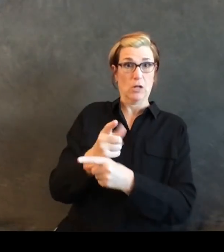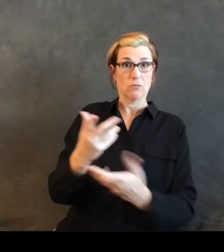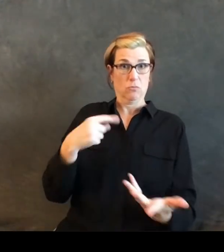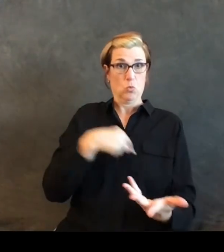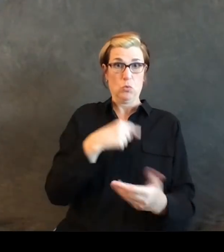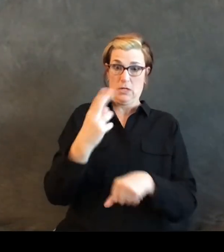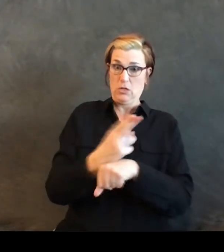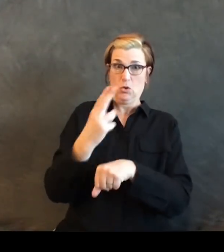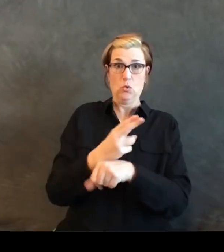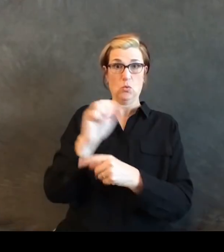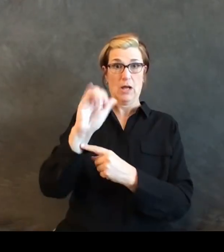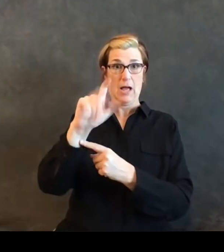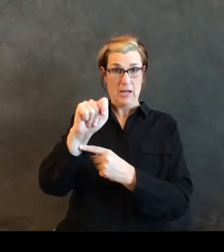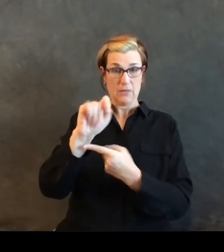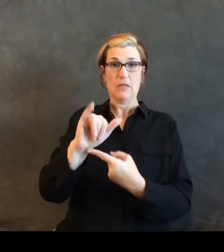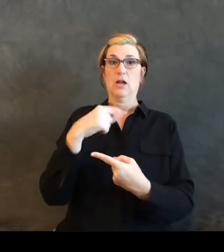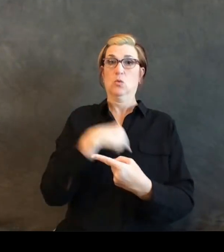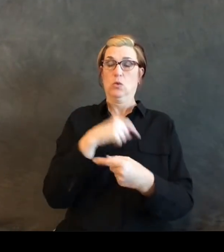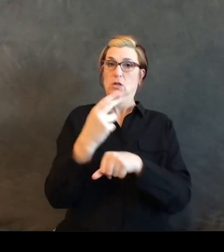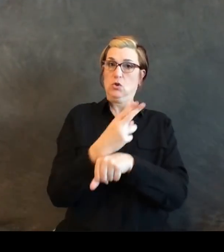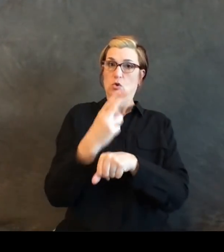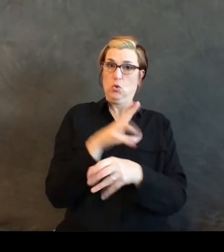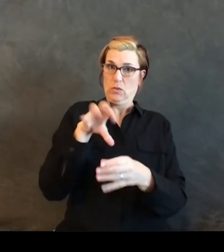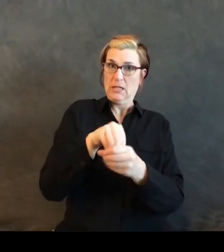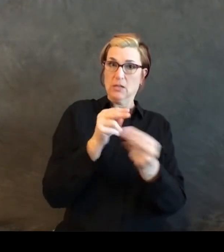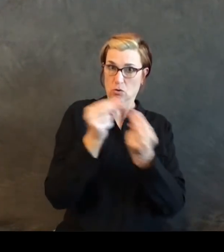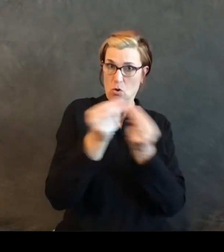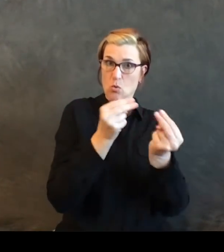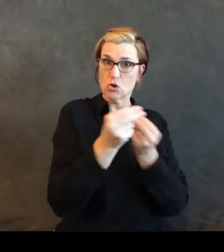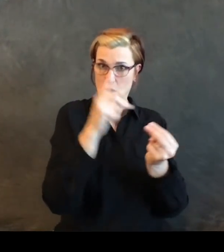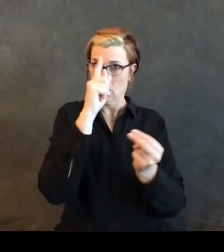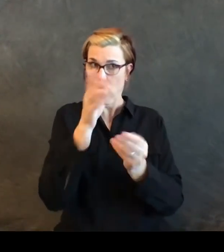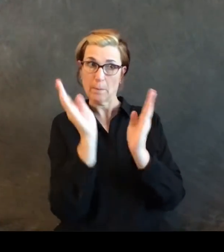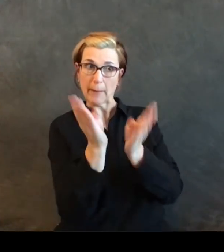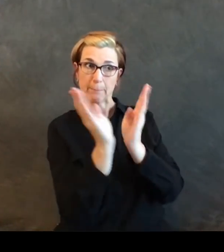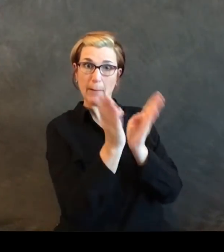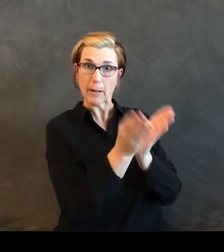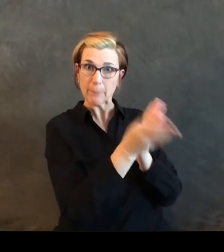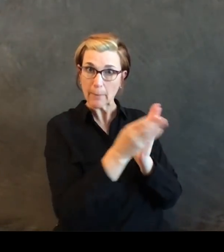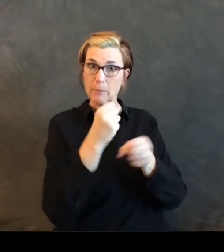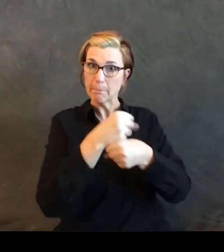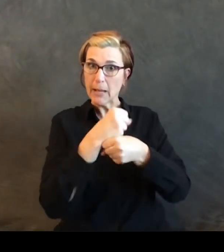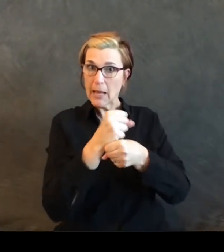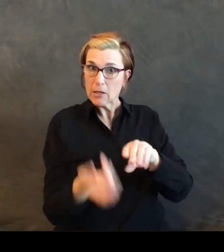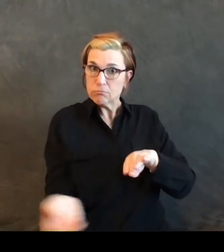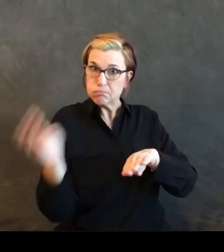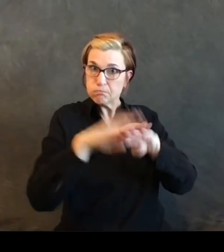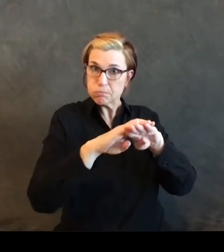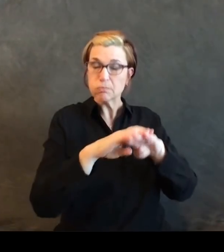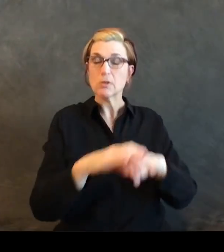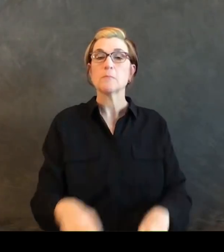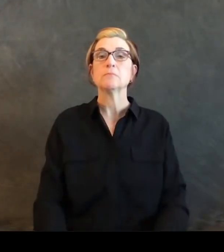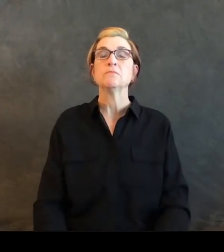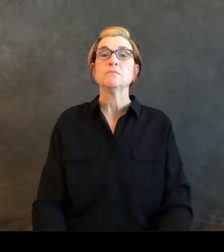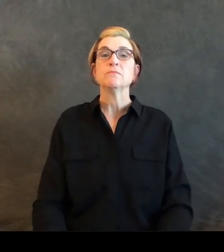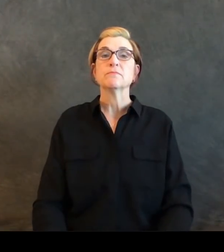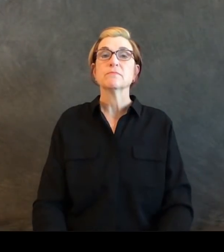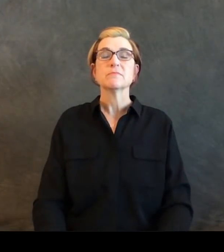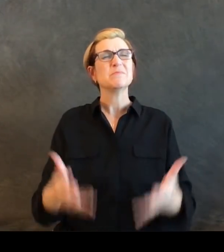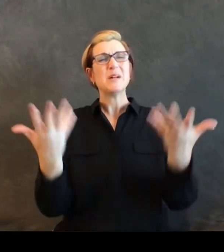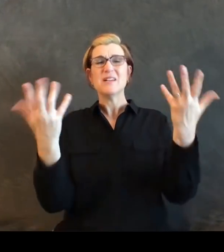point of leverage. It's a great negotiating tool. But I will tell you, there's tremendous spirit from people and tremendous